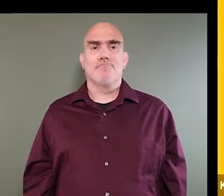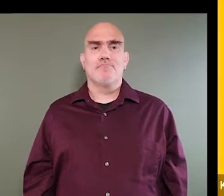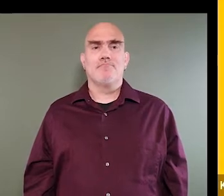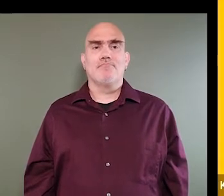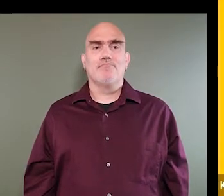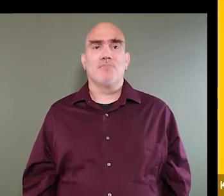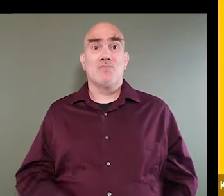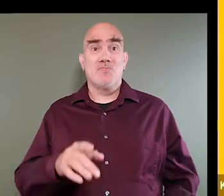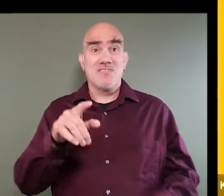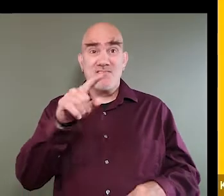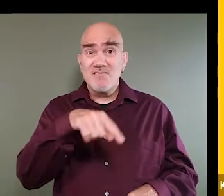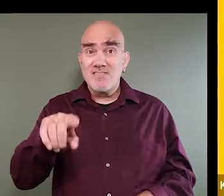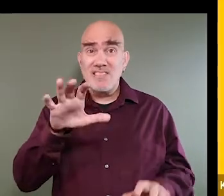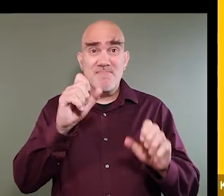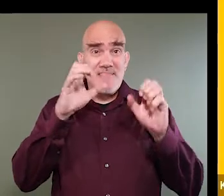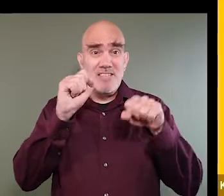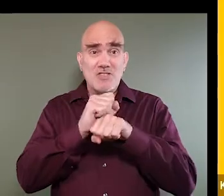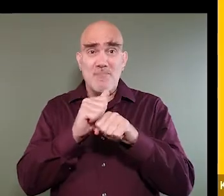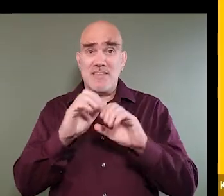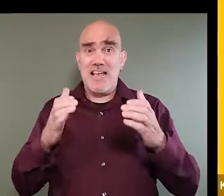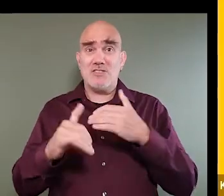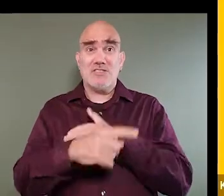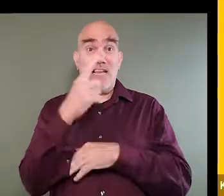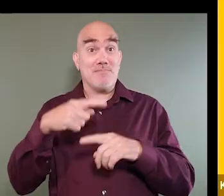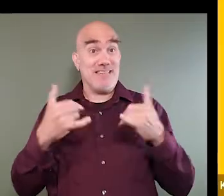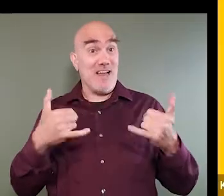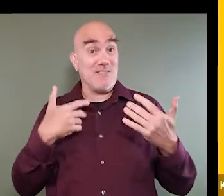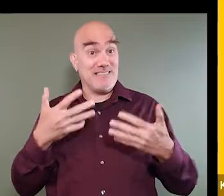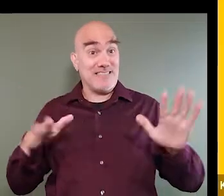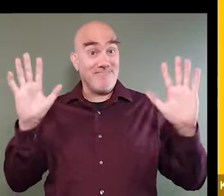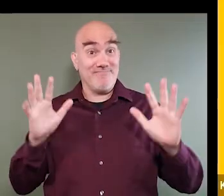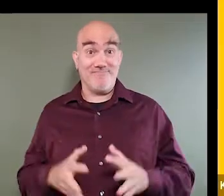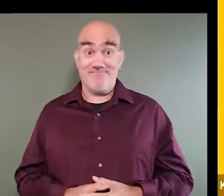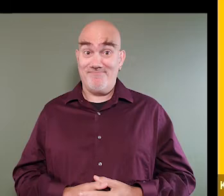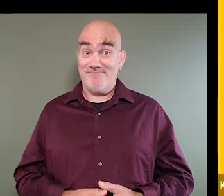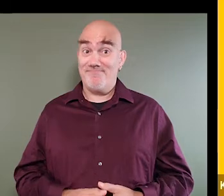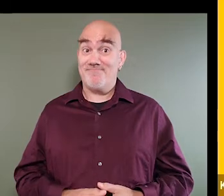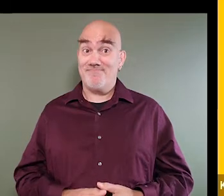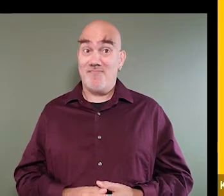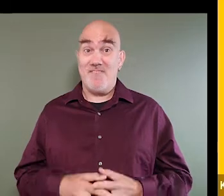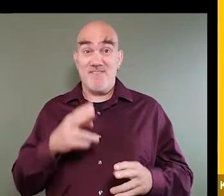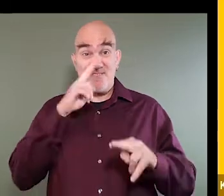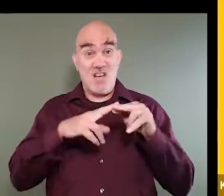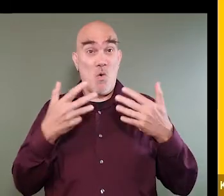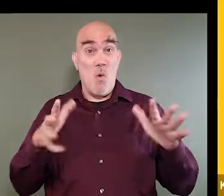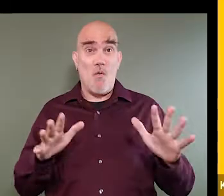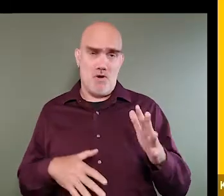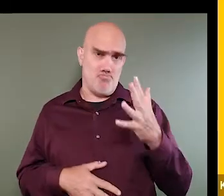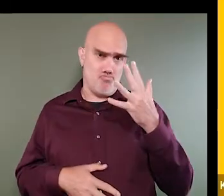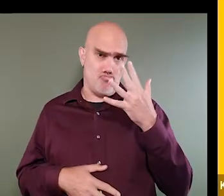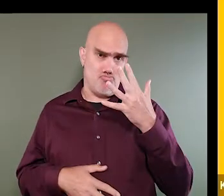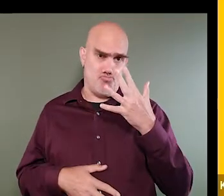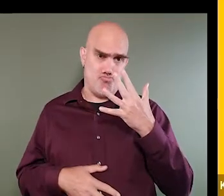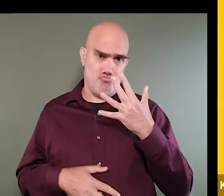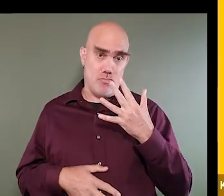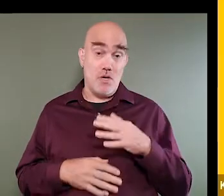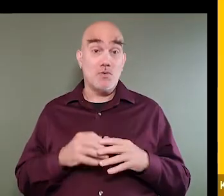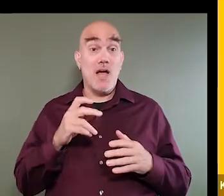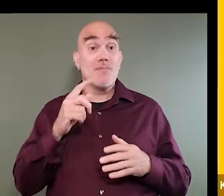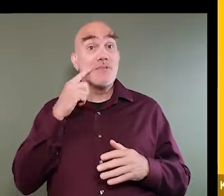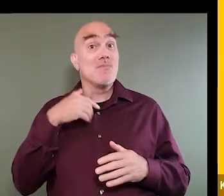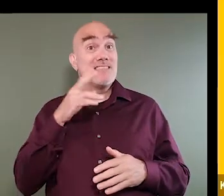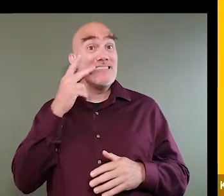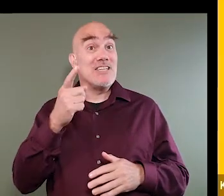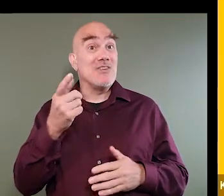Guys did an amazing job with class today, but we are all done. Fun's all over. Sad face. It is